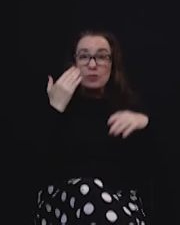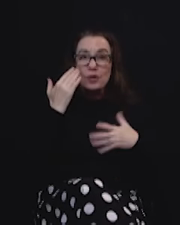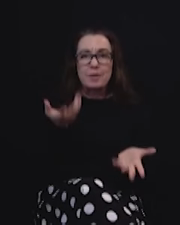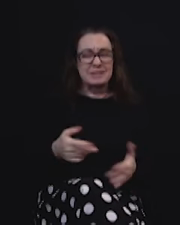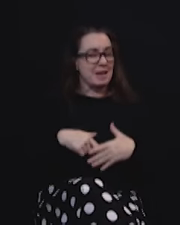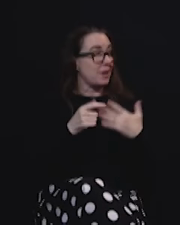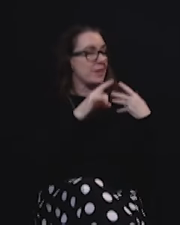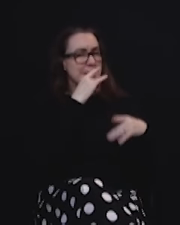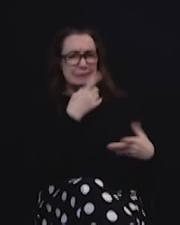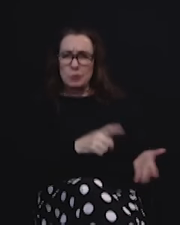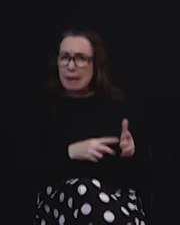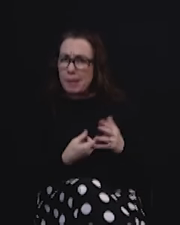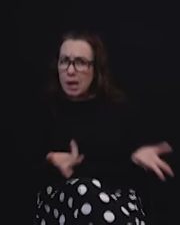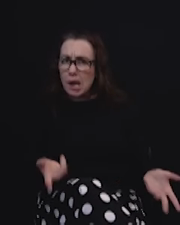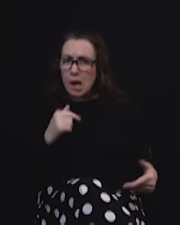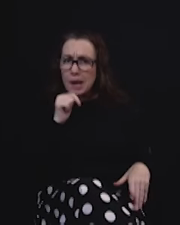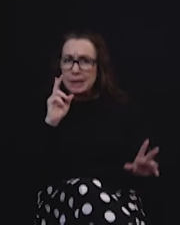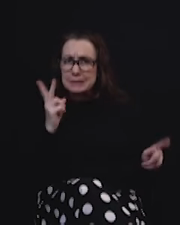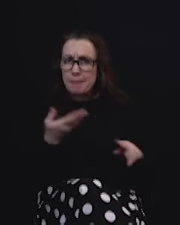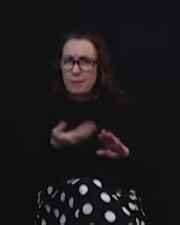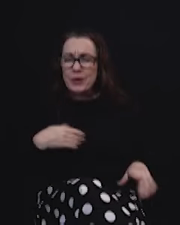All these kids today.